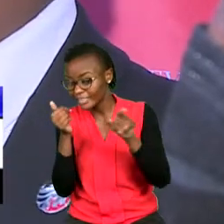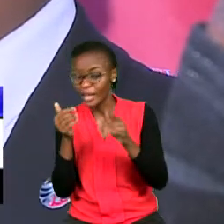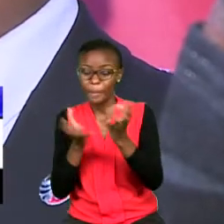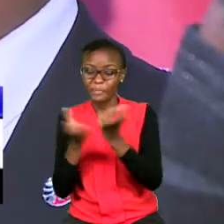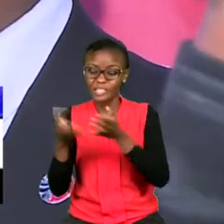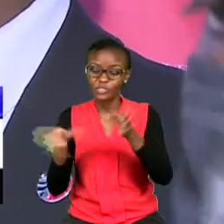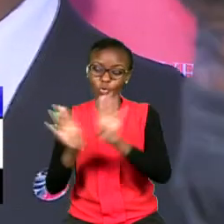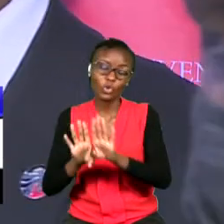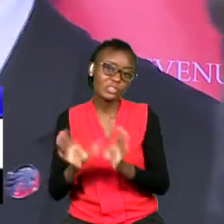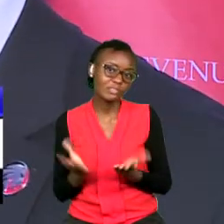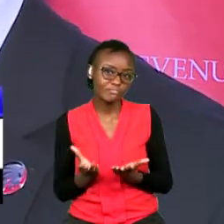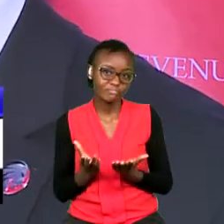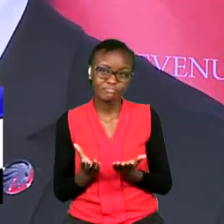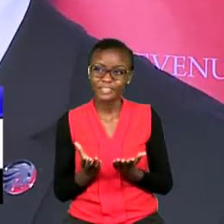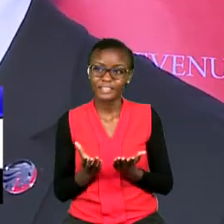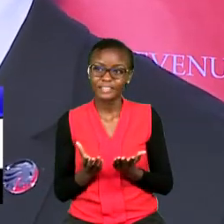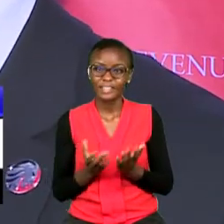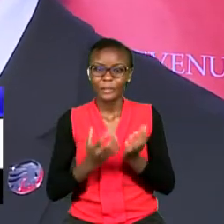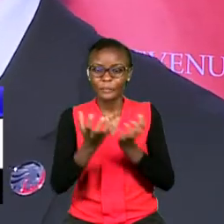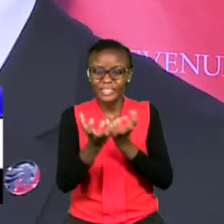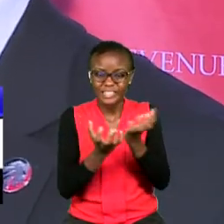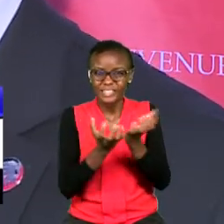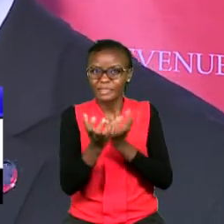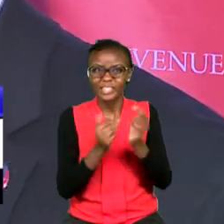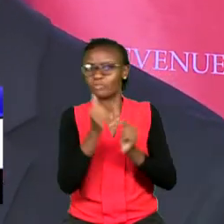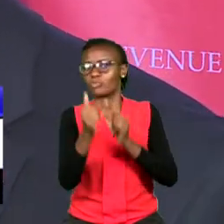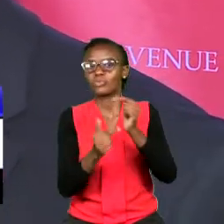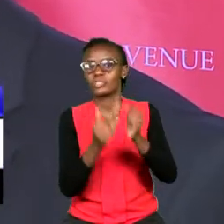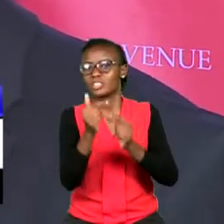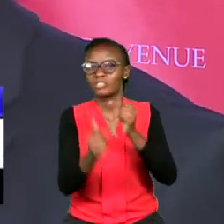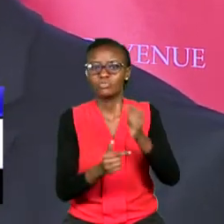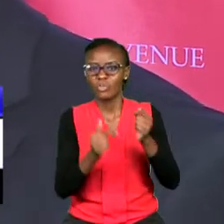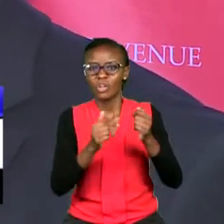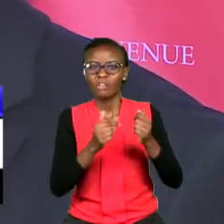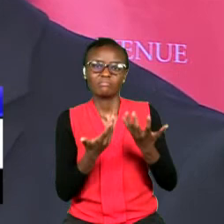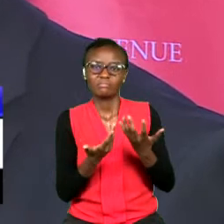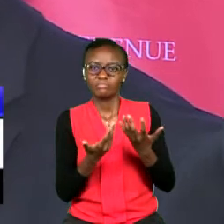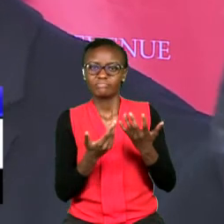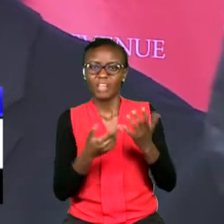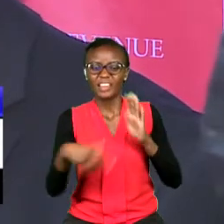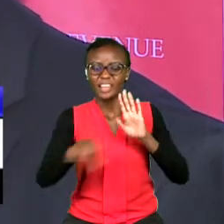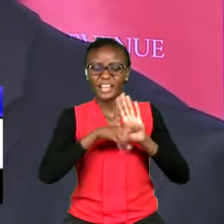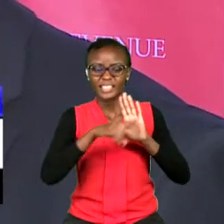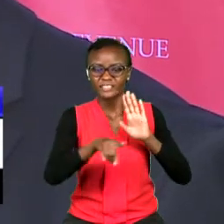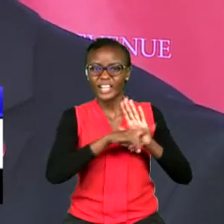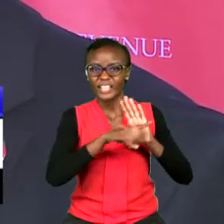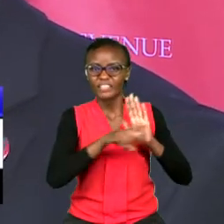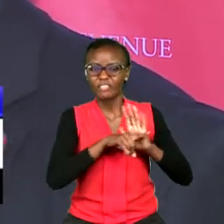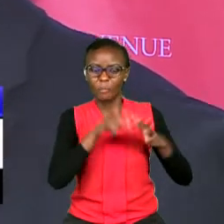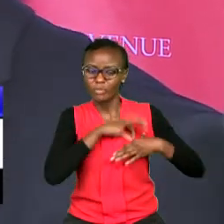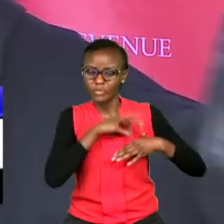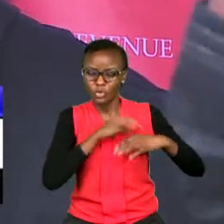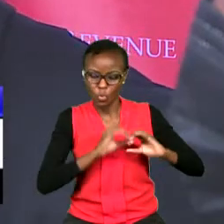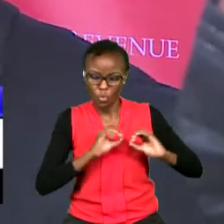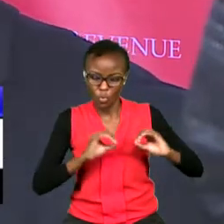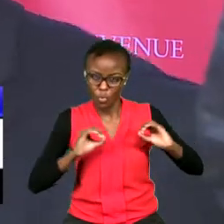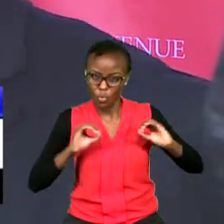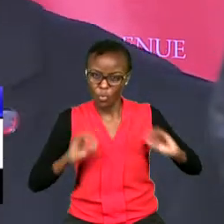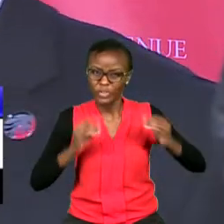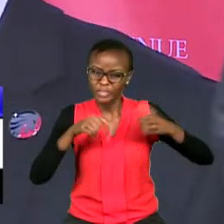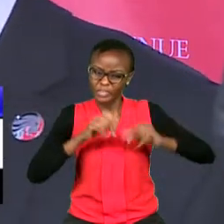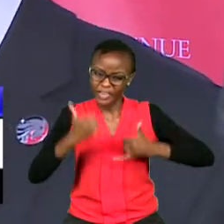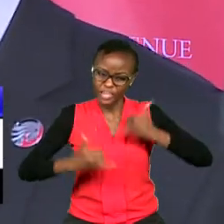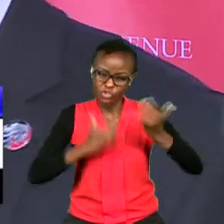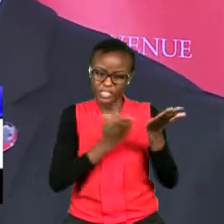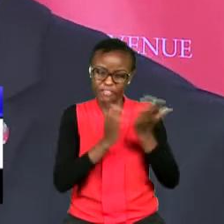cannot continue making losses and not closing down, enjoying the services of this country and not paying a penny. Why